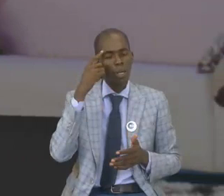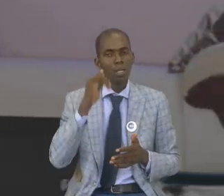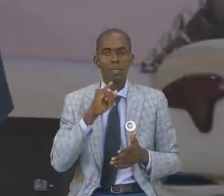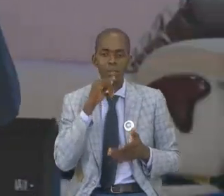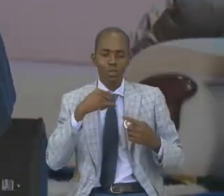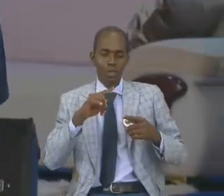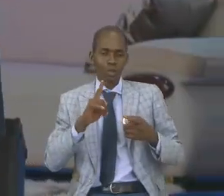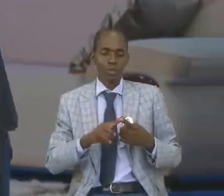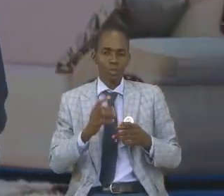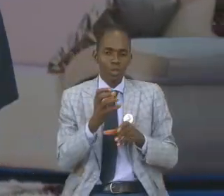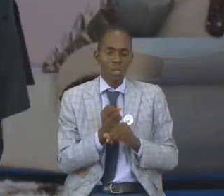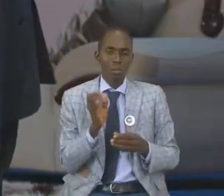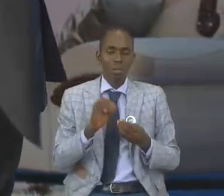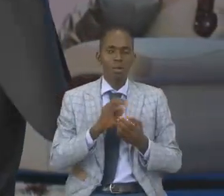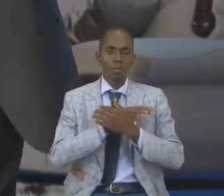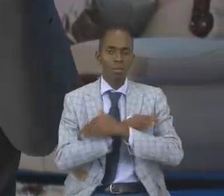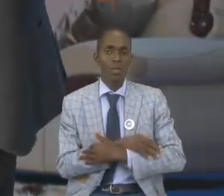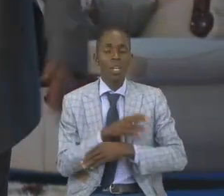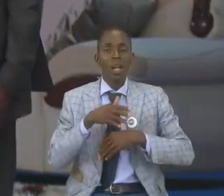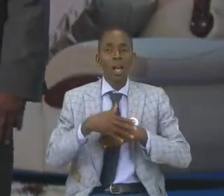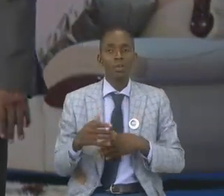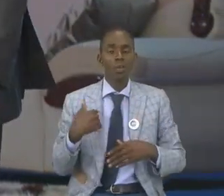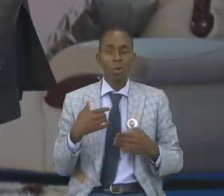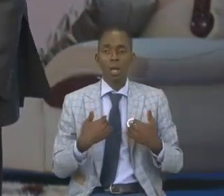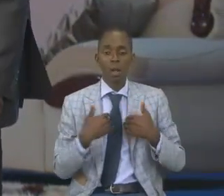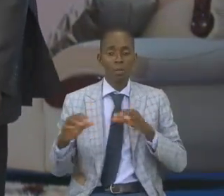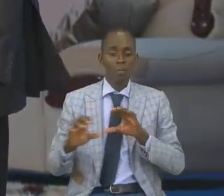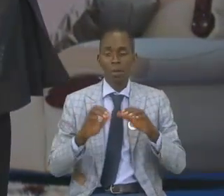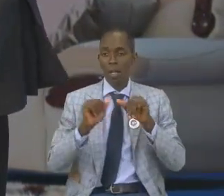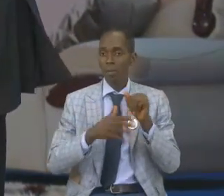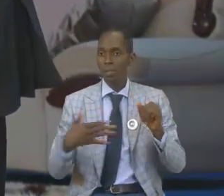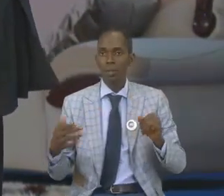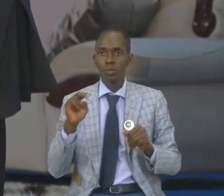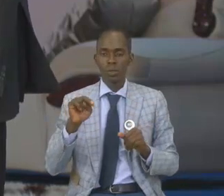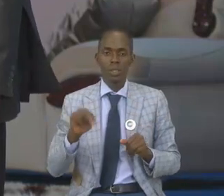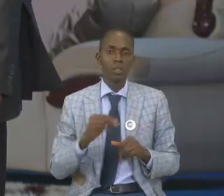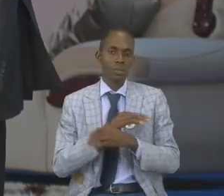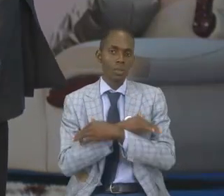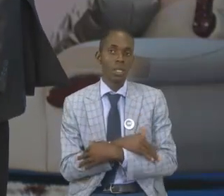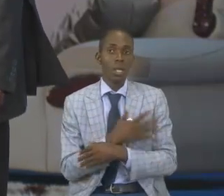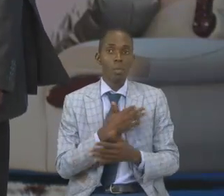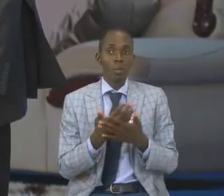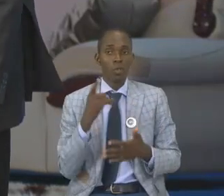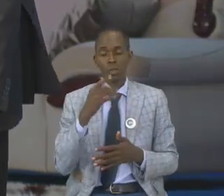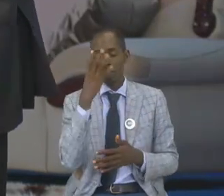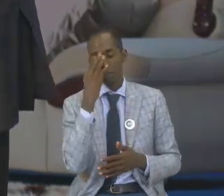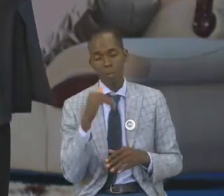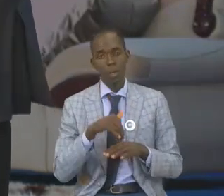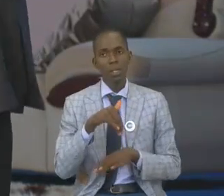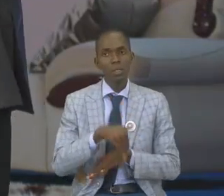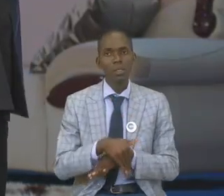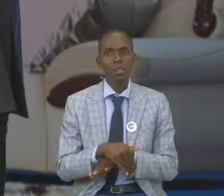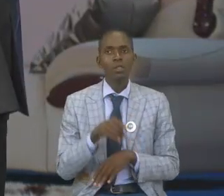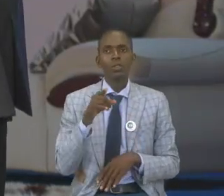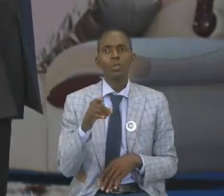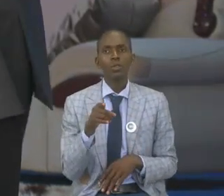need rest after we have done everything, and then you Before you sleep at night, if